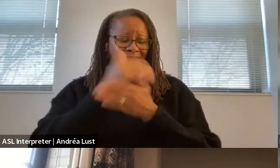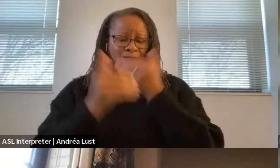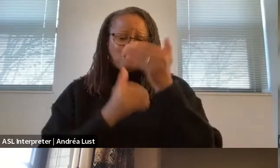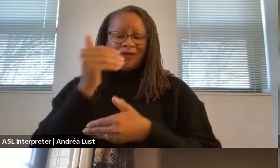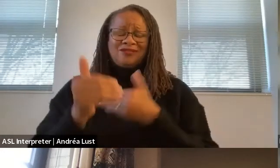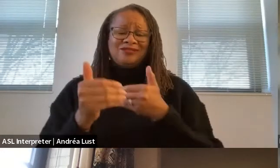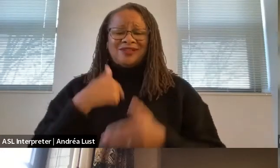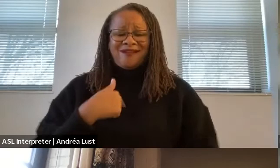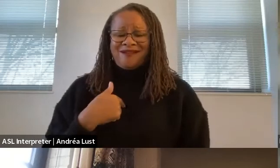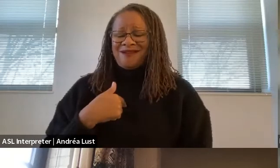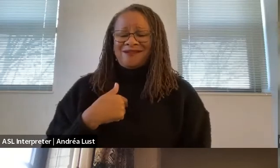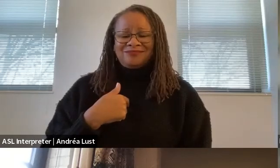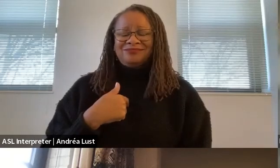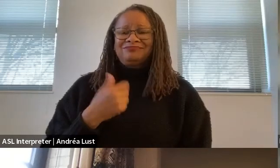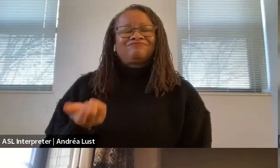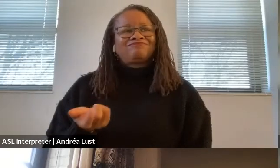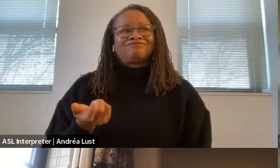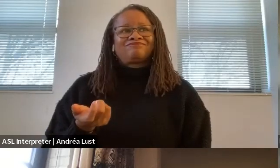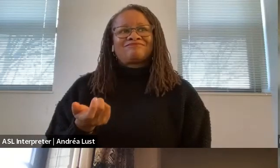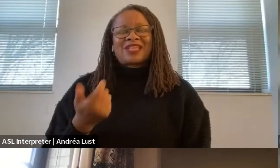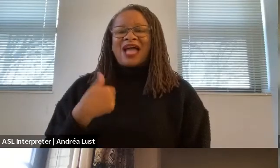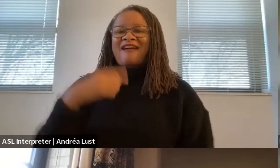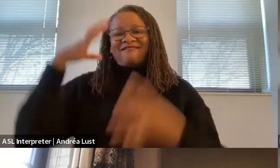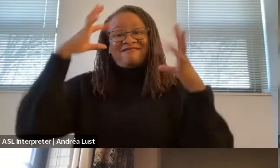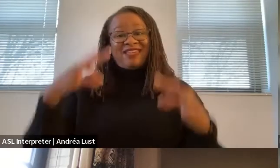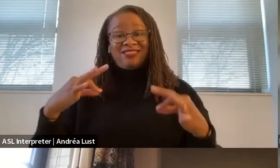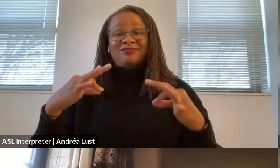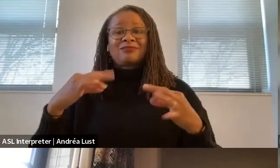I have a certain faith in actors,